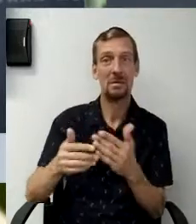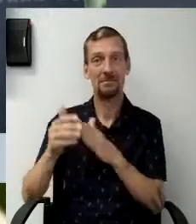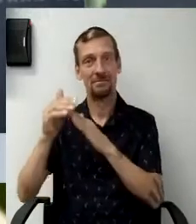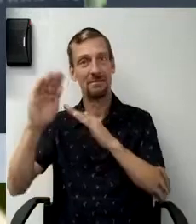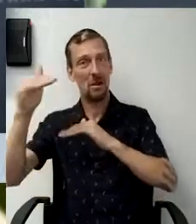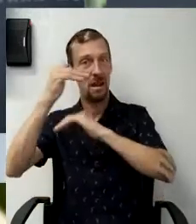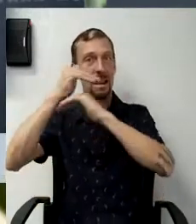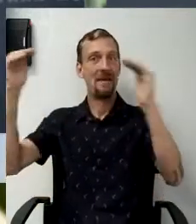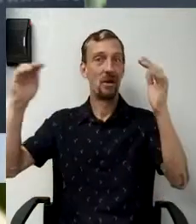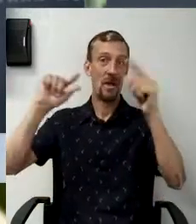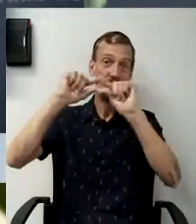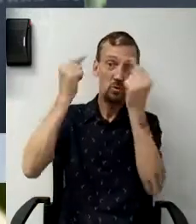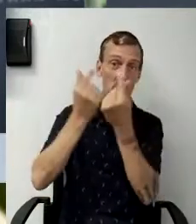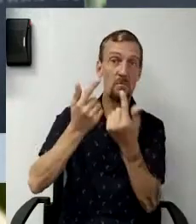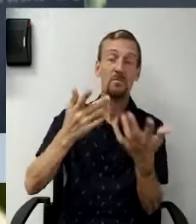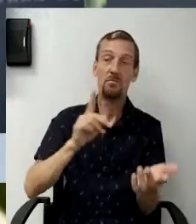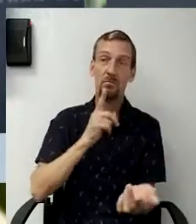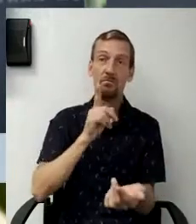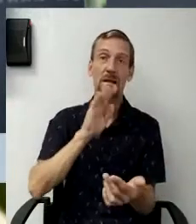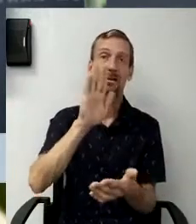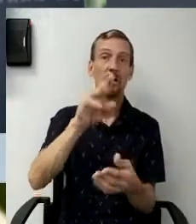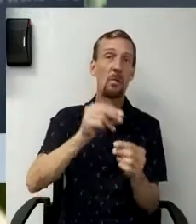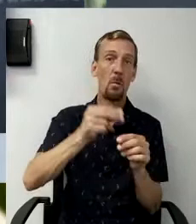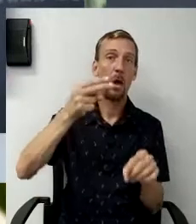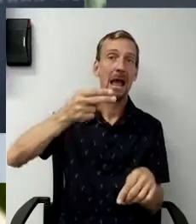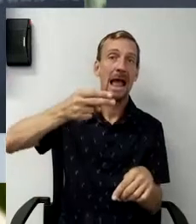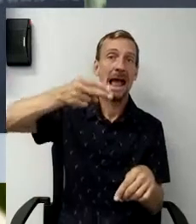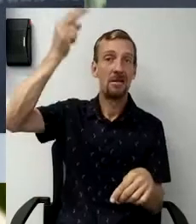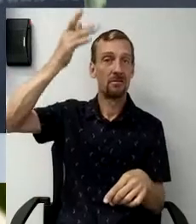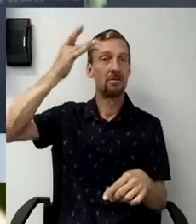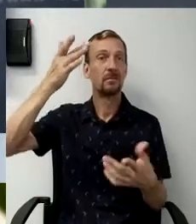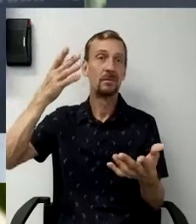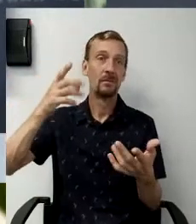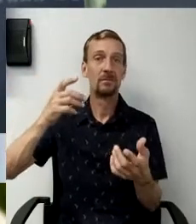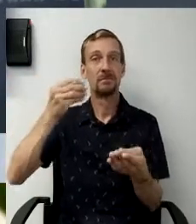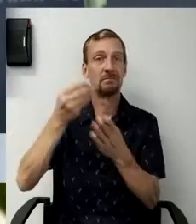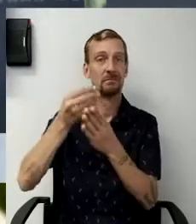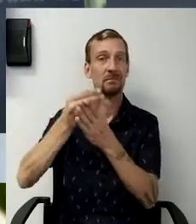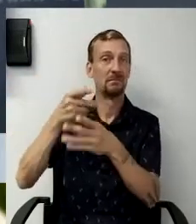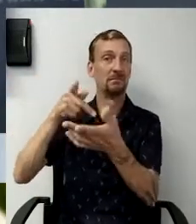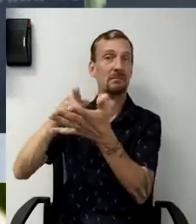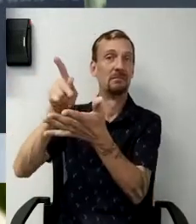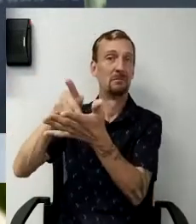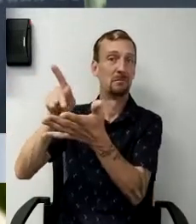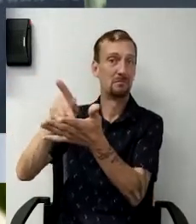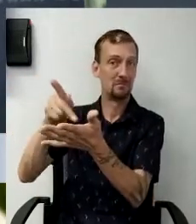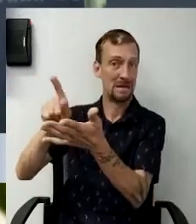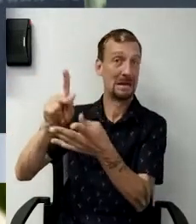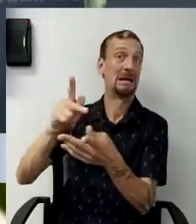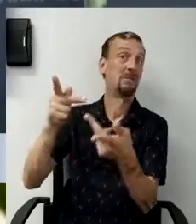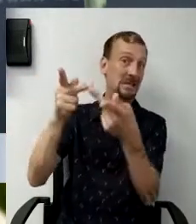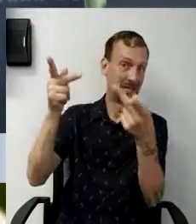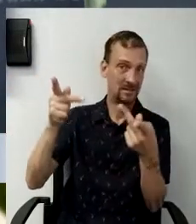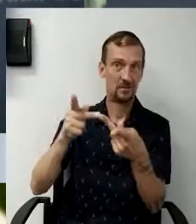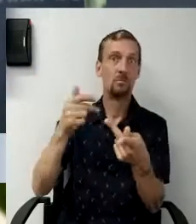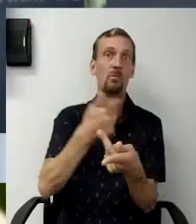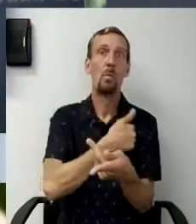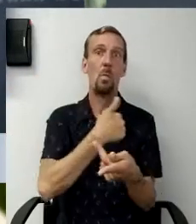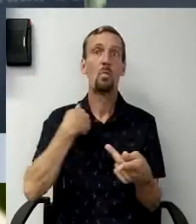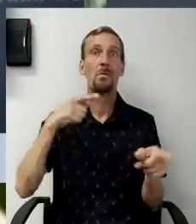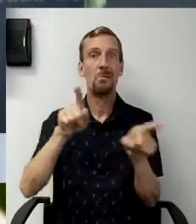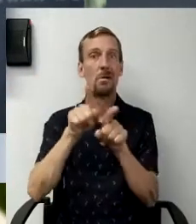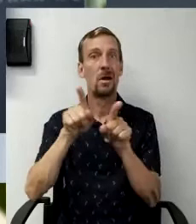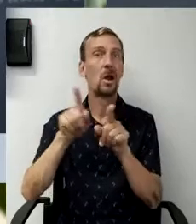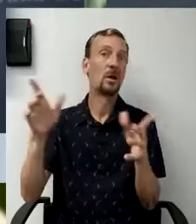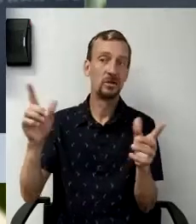level, which tend to be your more highly compensated, positions. We, as an